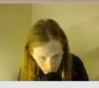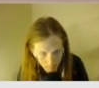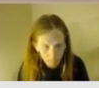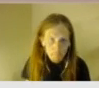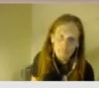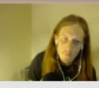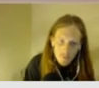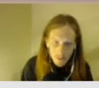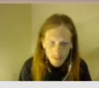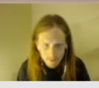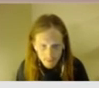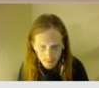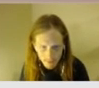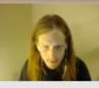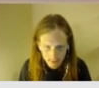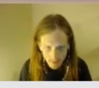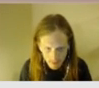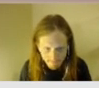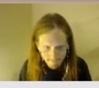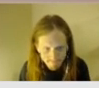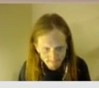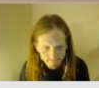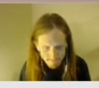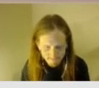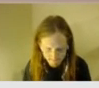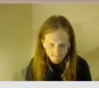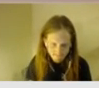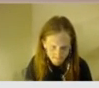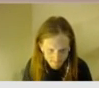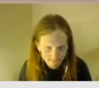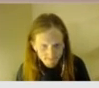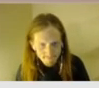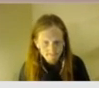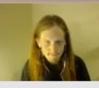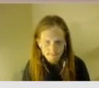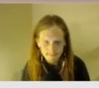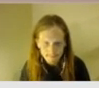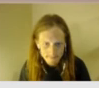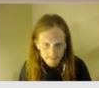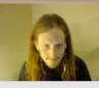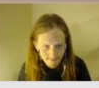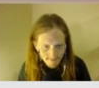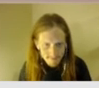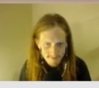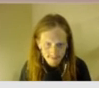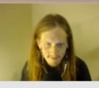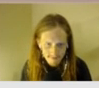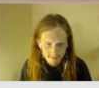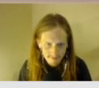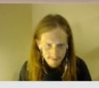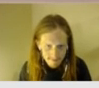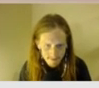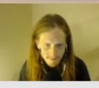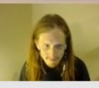me. Yeah, you're a terrible guy. Just kidding. No, and that's how I met James, actually. He sent me a message out of the